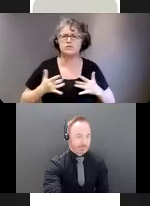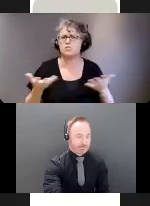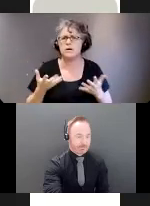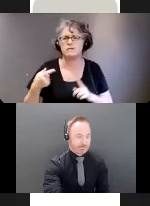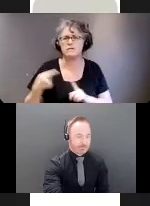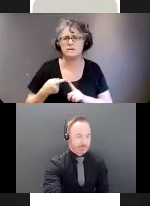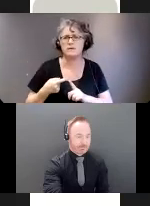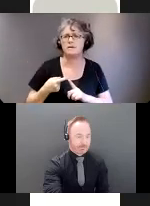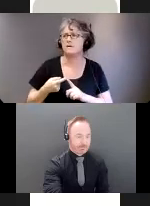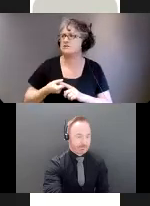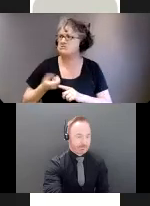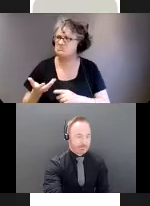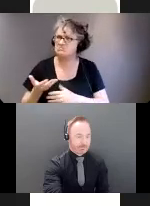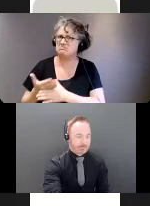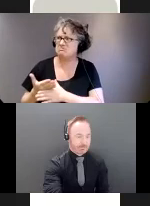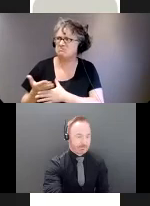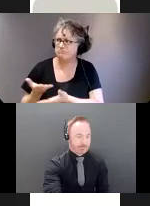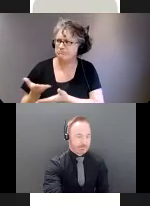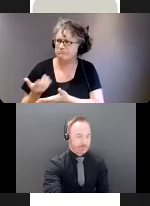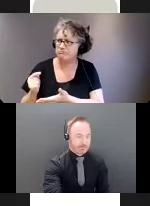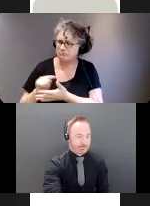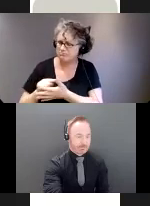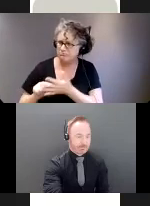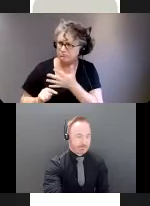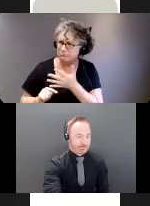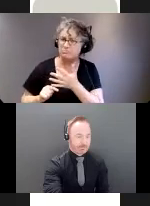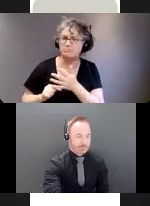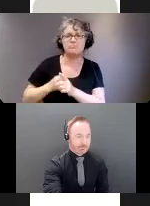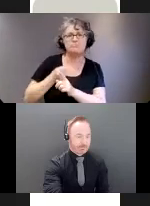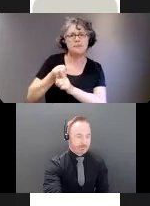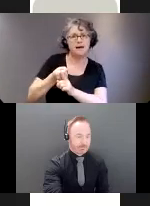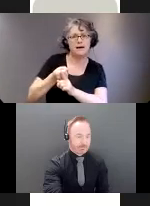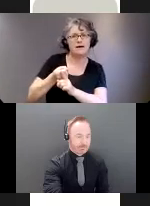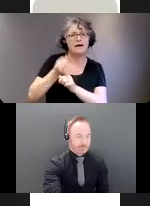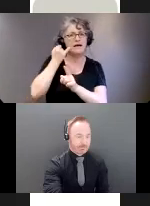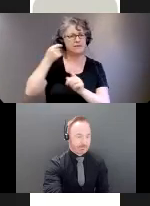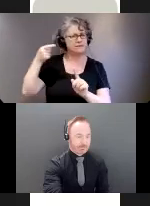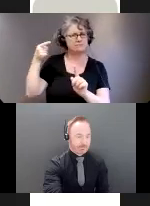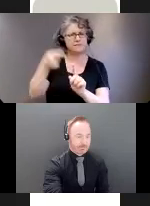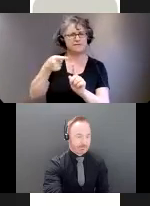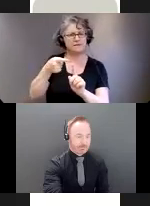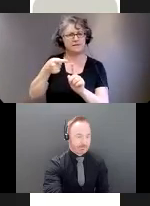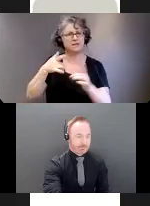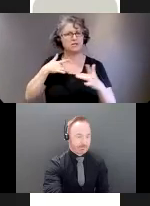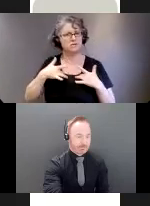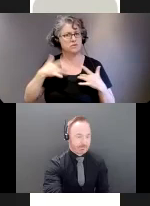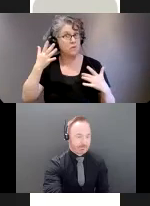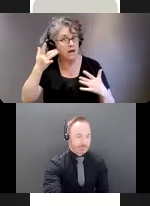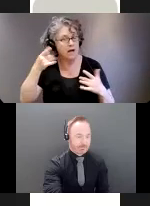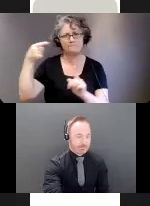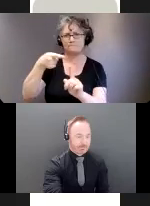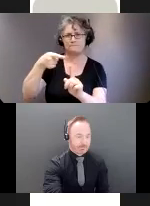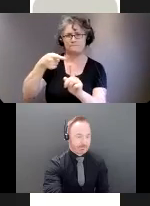share our worries, they're often most impactful if they are specific and if they're also